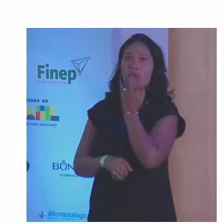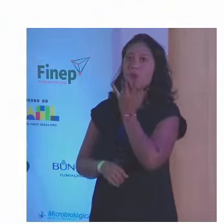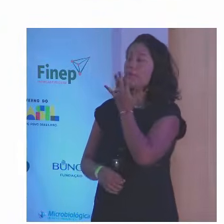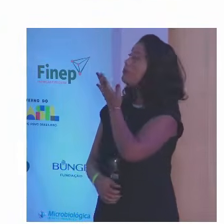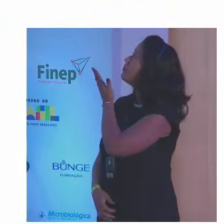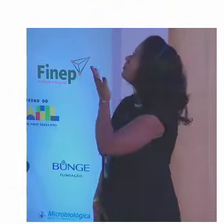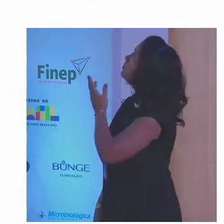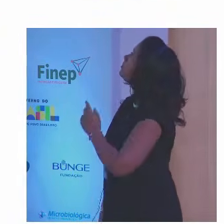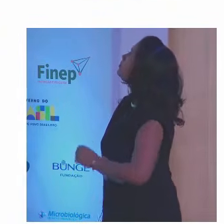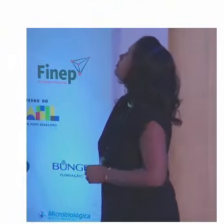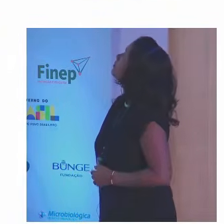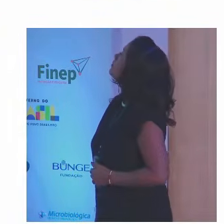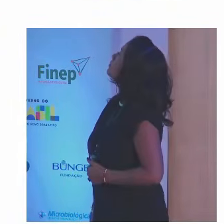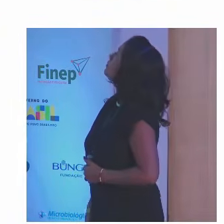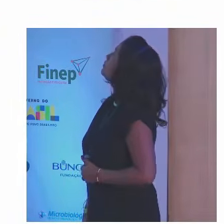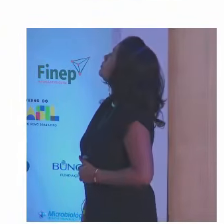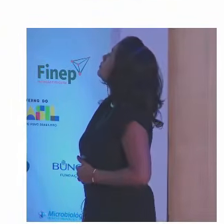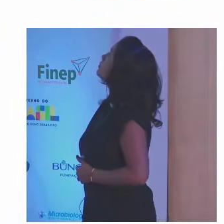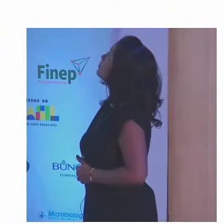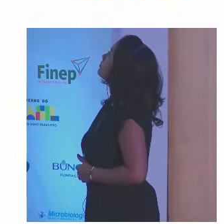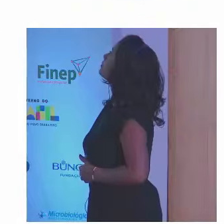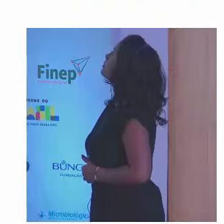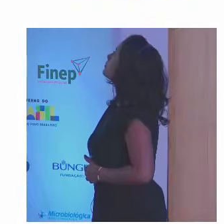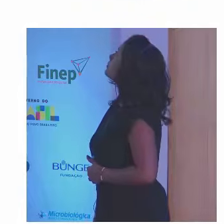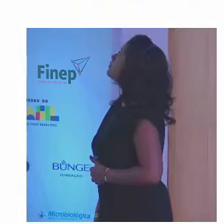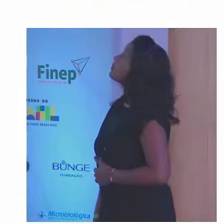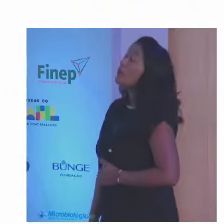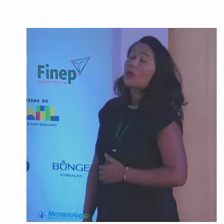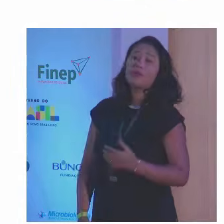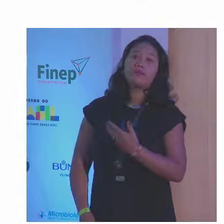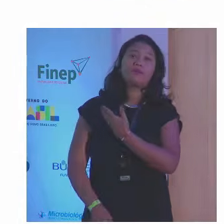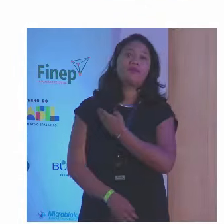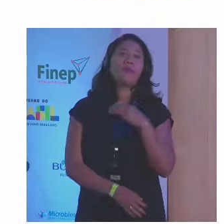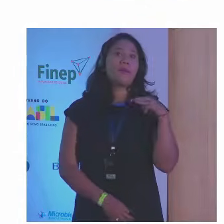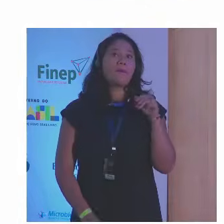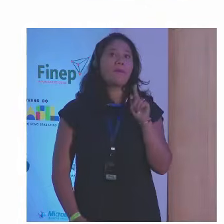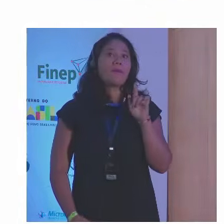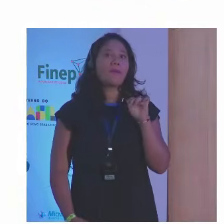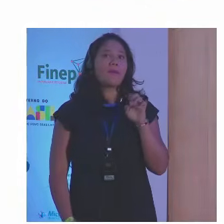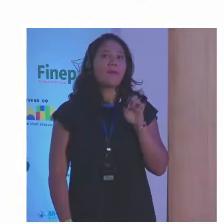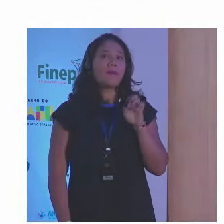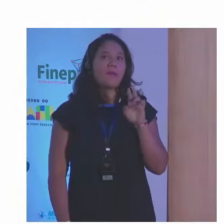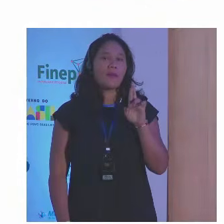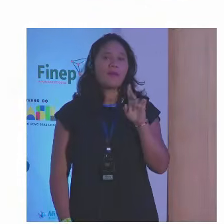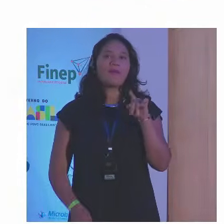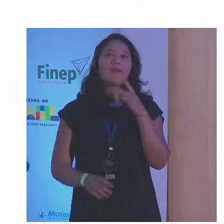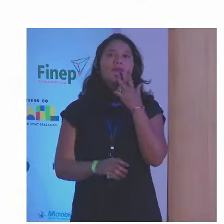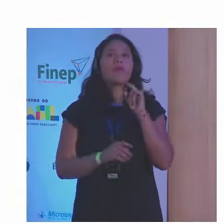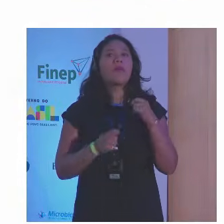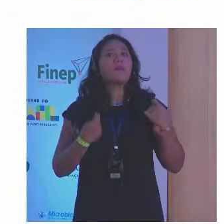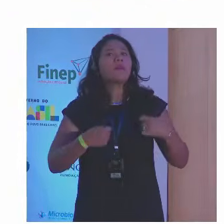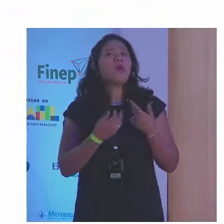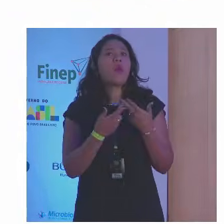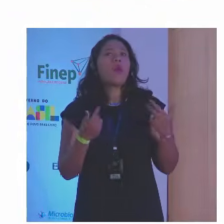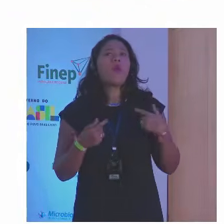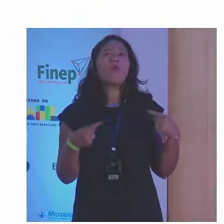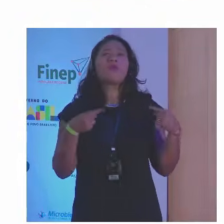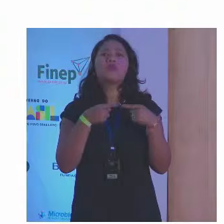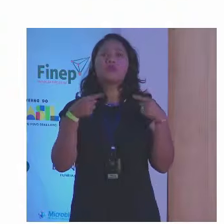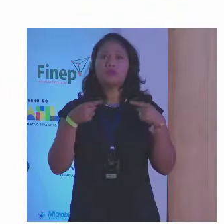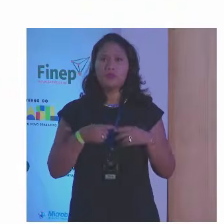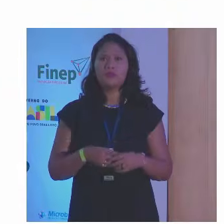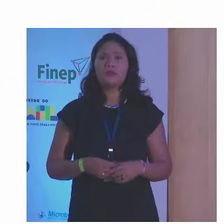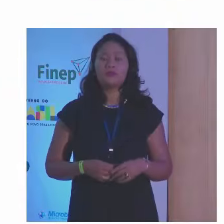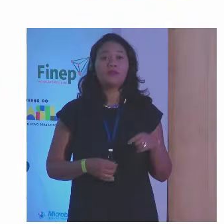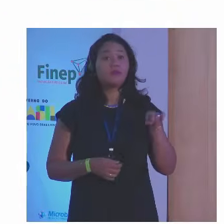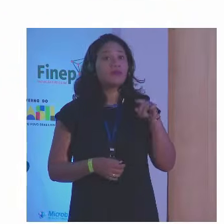Office, Mike Bell, said, well, we need a common. There is something that we should have in common. Here we put all our effort